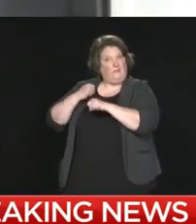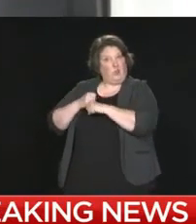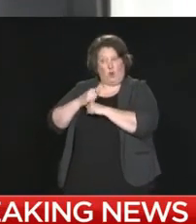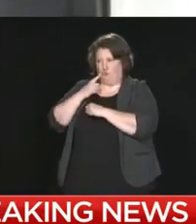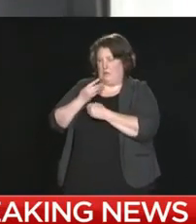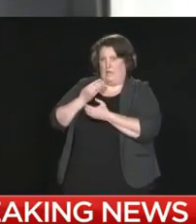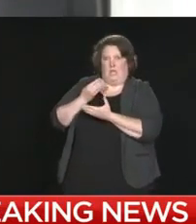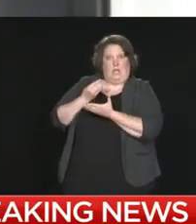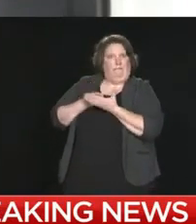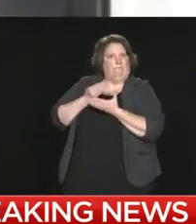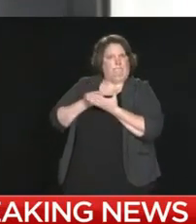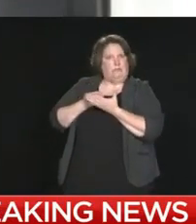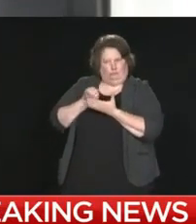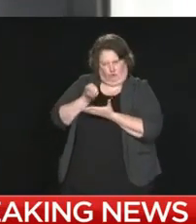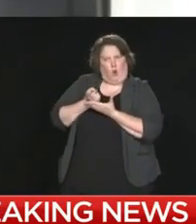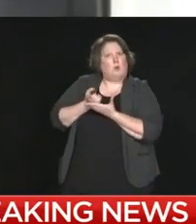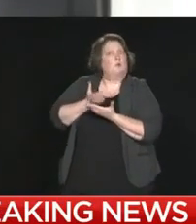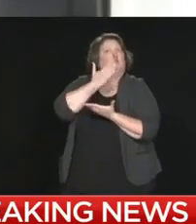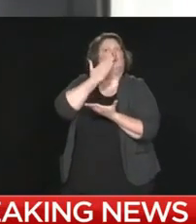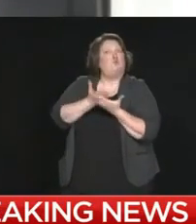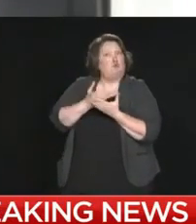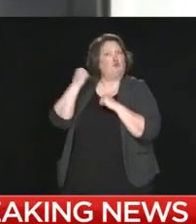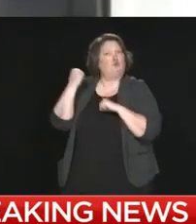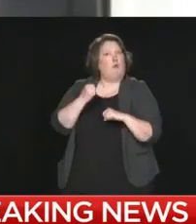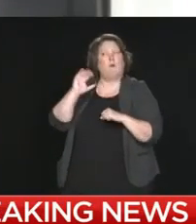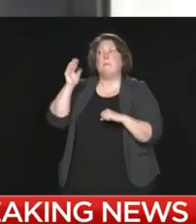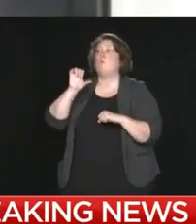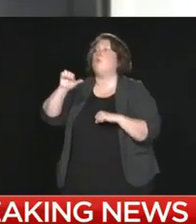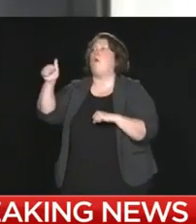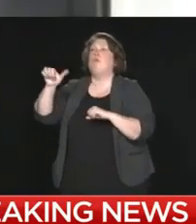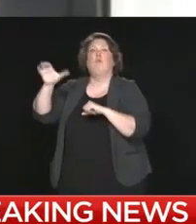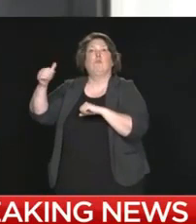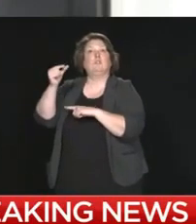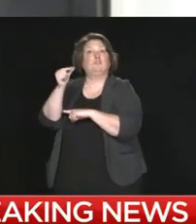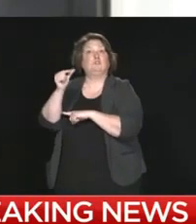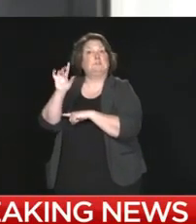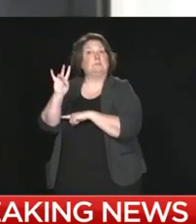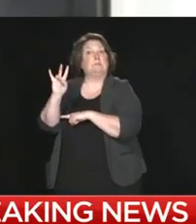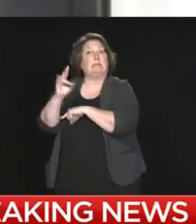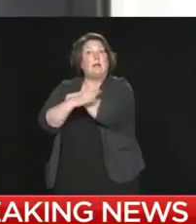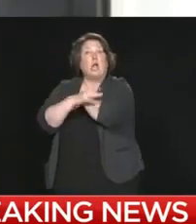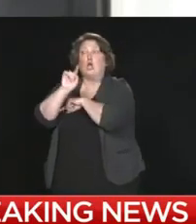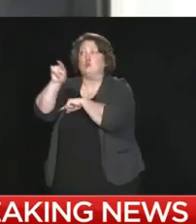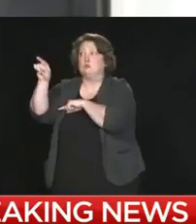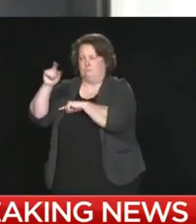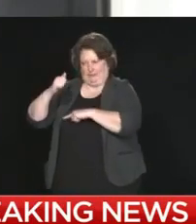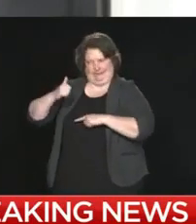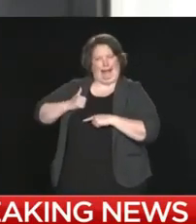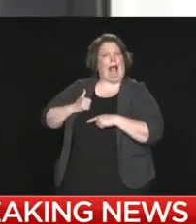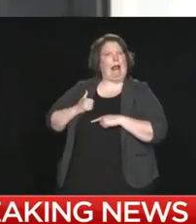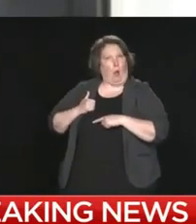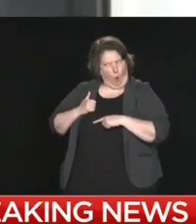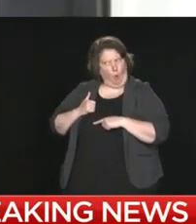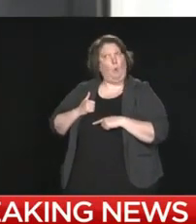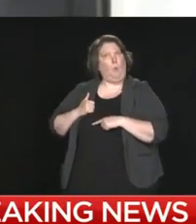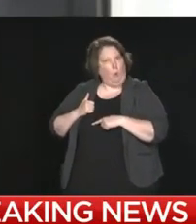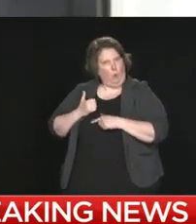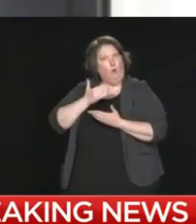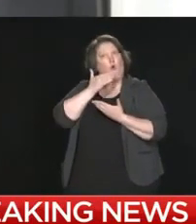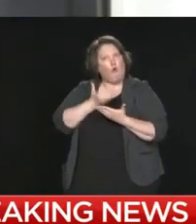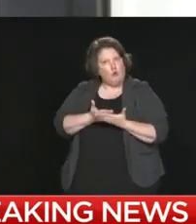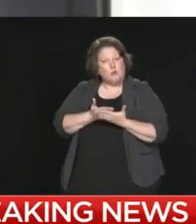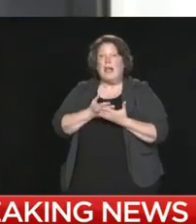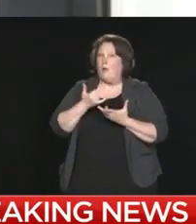about any other G7 country. And we are coming through it extremely well as well.